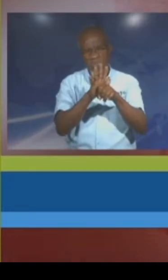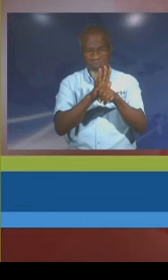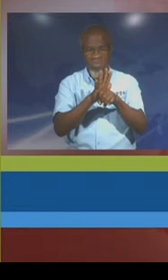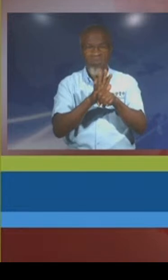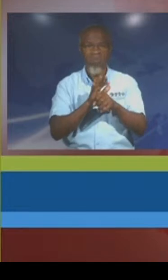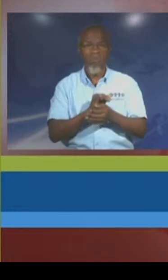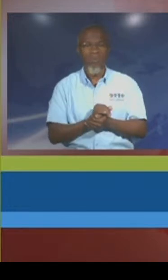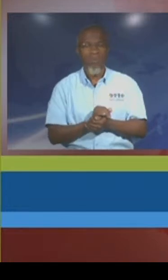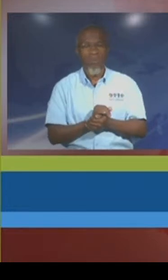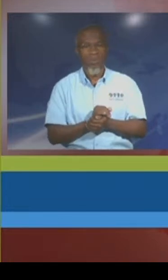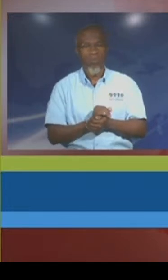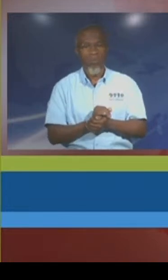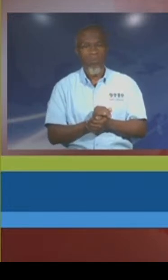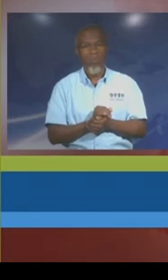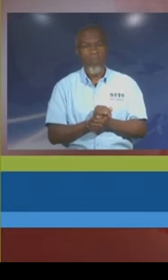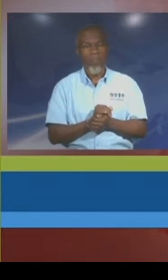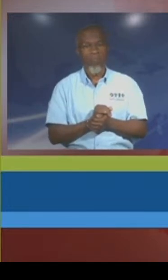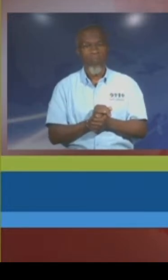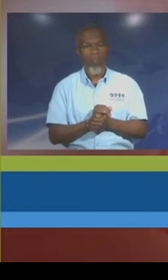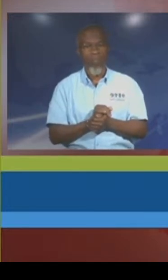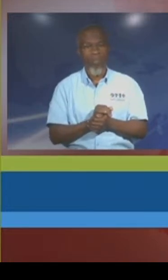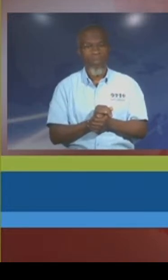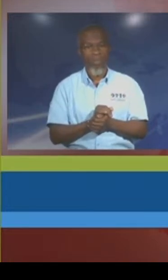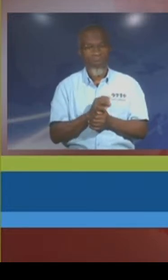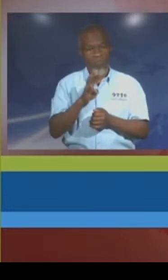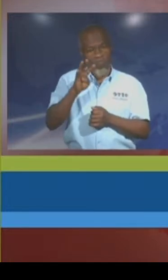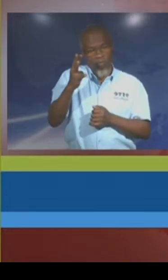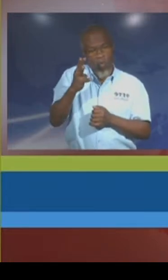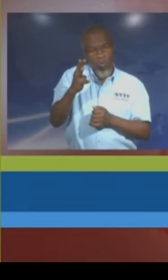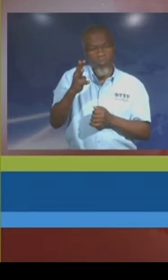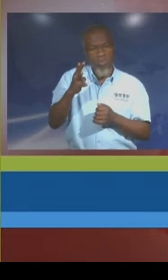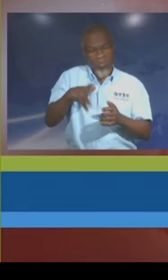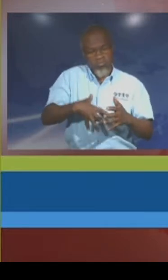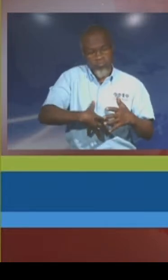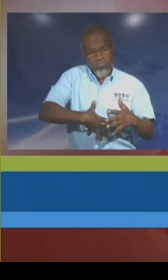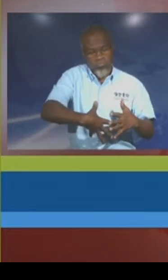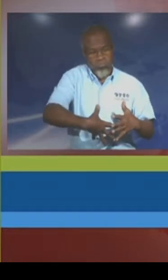in terms of number 4, if we could have the next slide, we look at pregnant women, continuing the list.